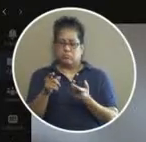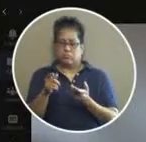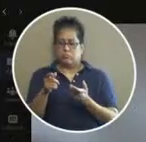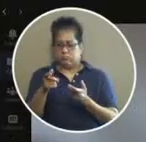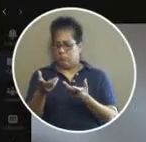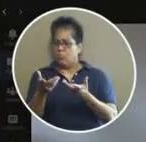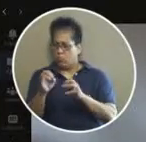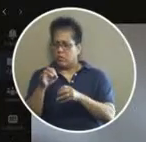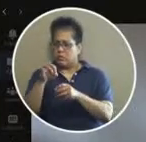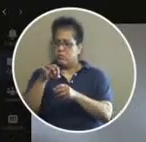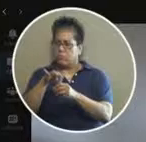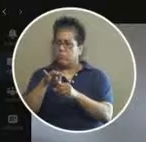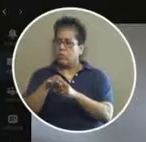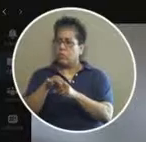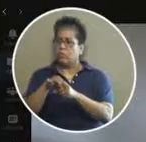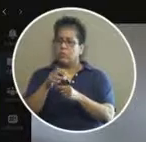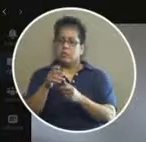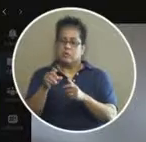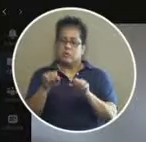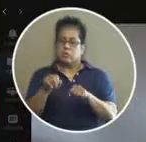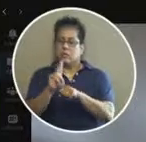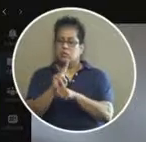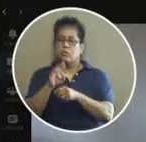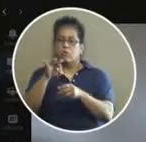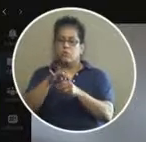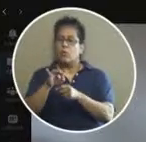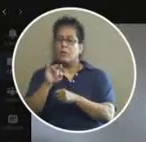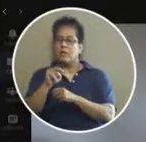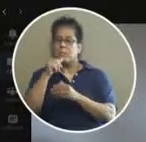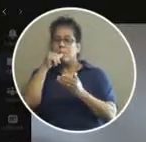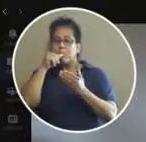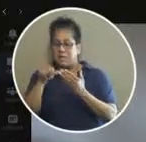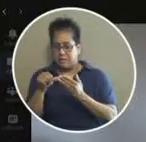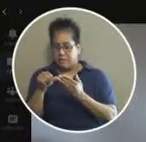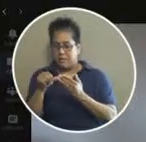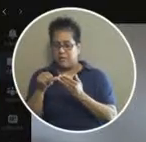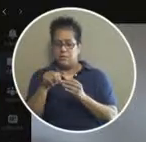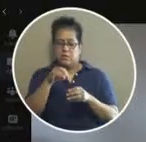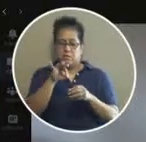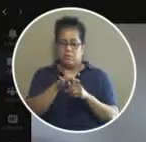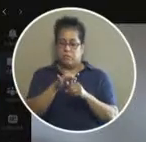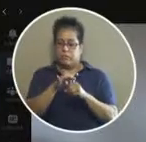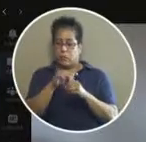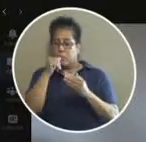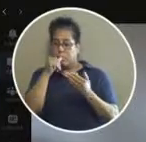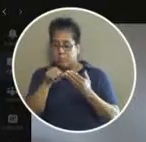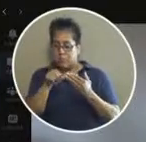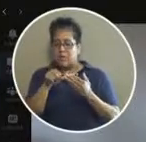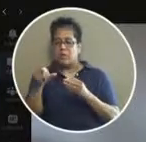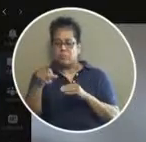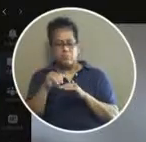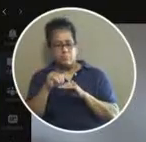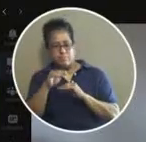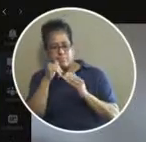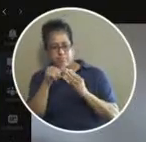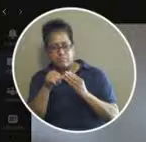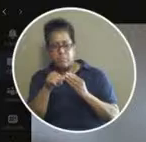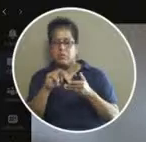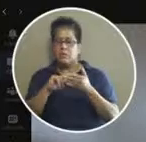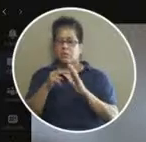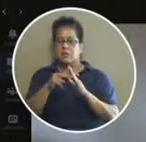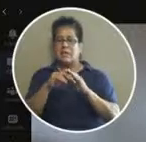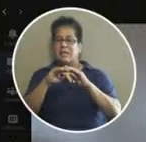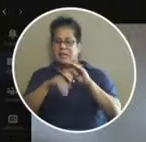to vote in mail. The voting by mail is going to ensure that we have less